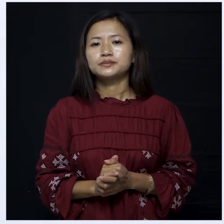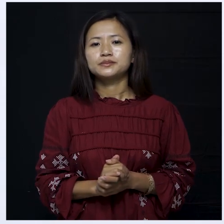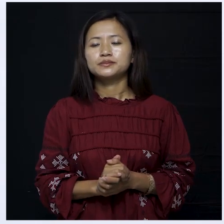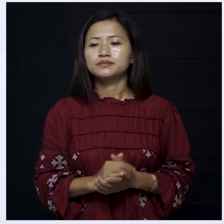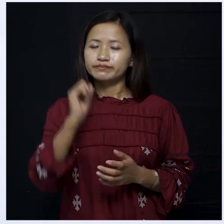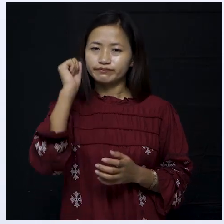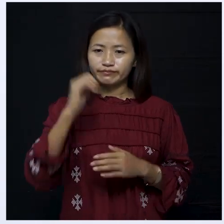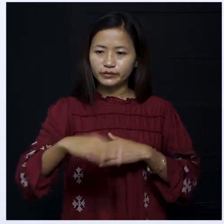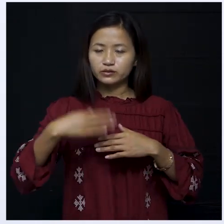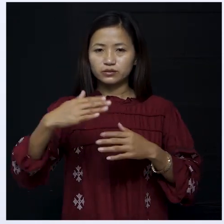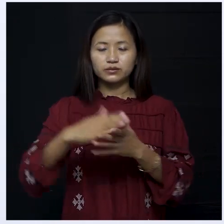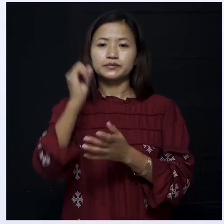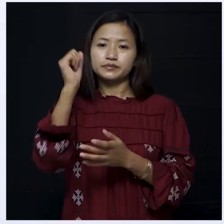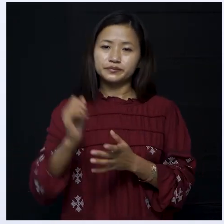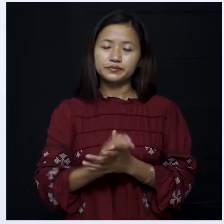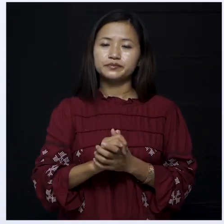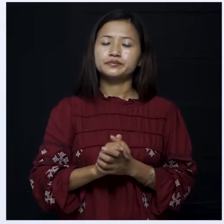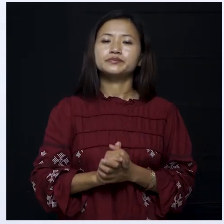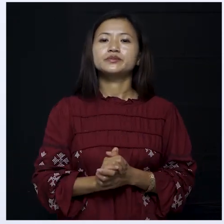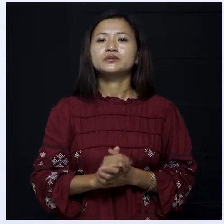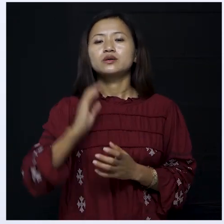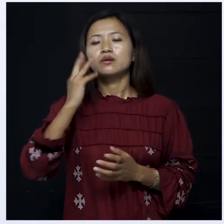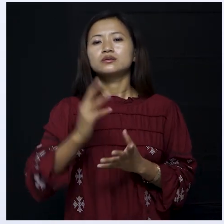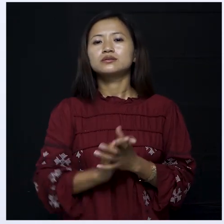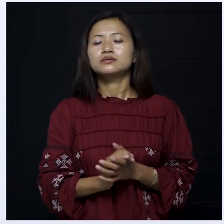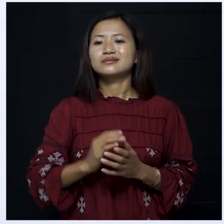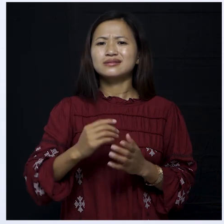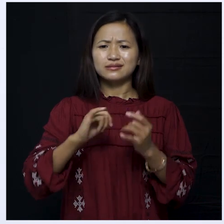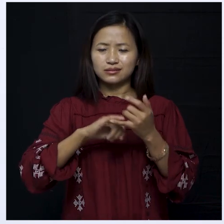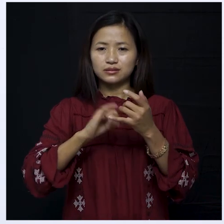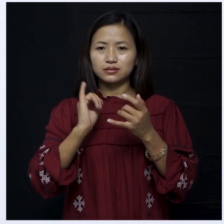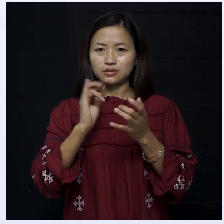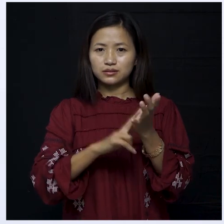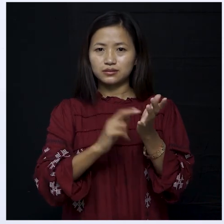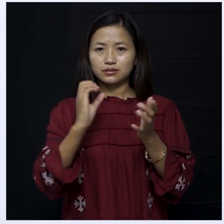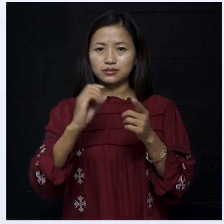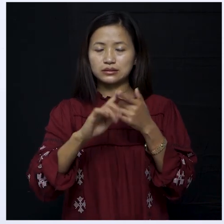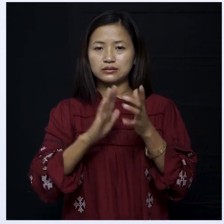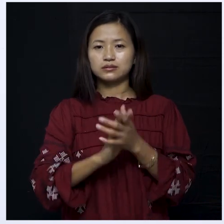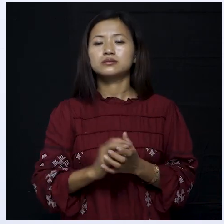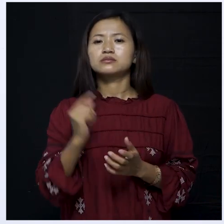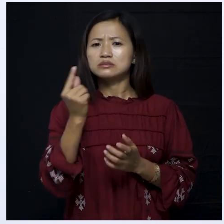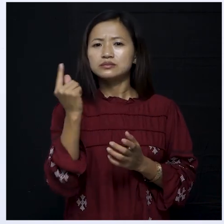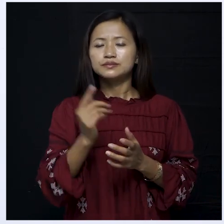and so on. Then when we say since, or when we use since,